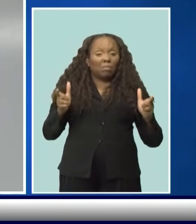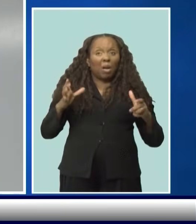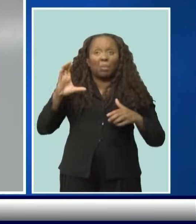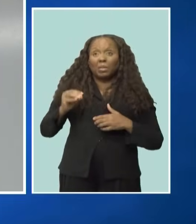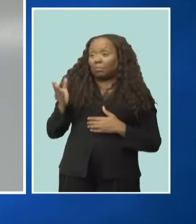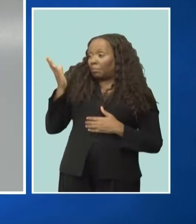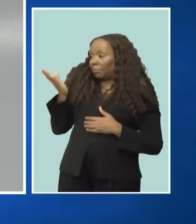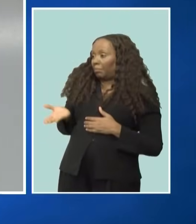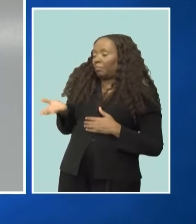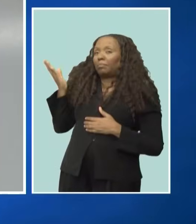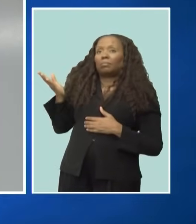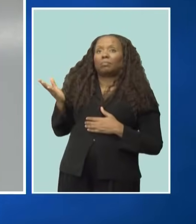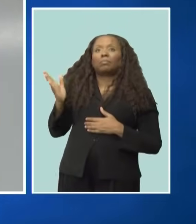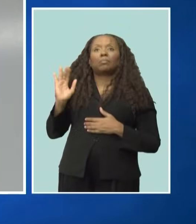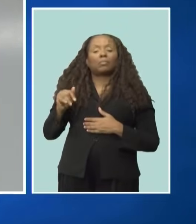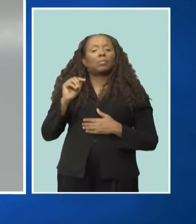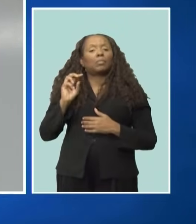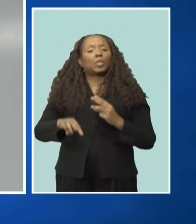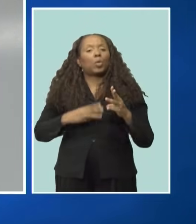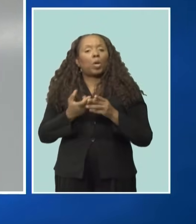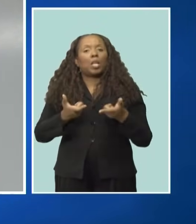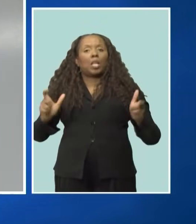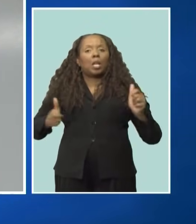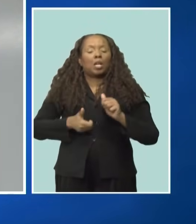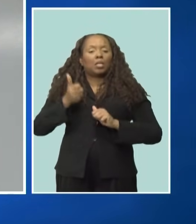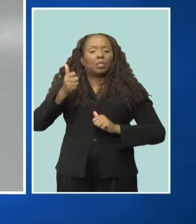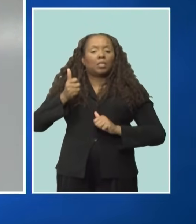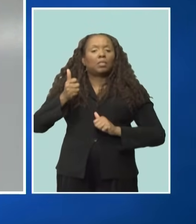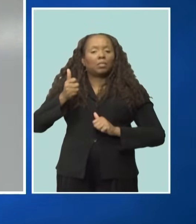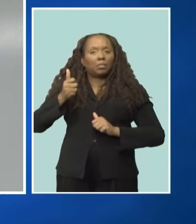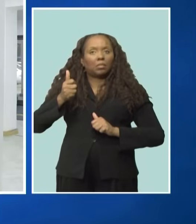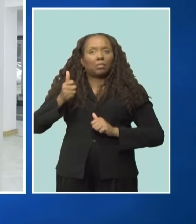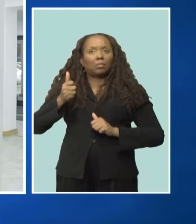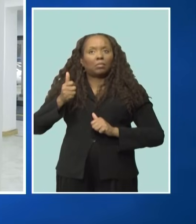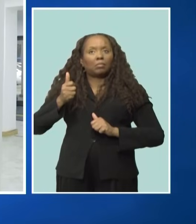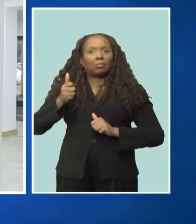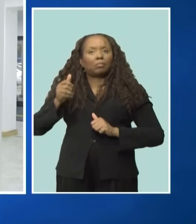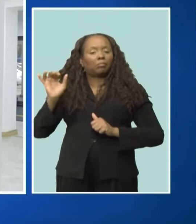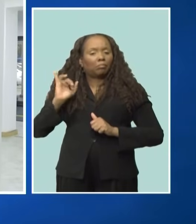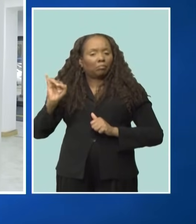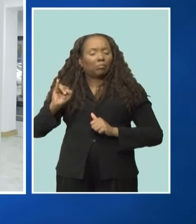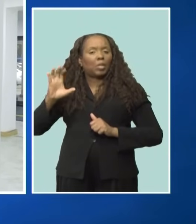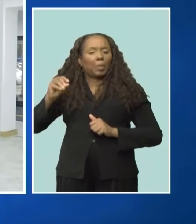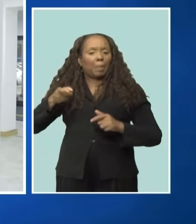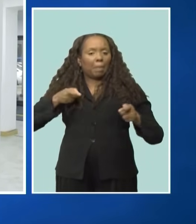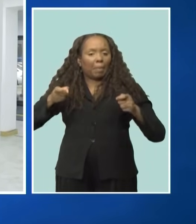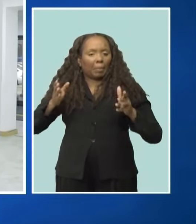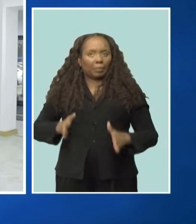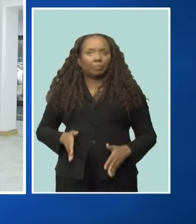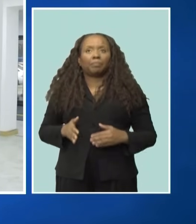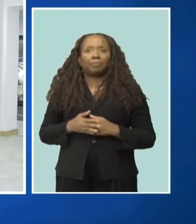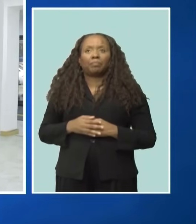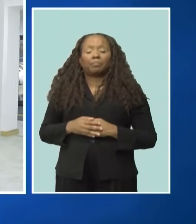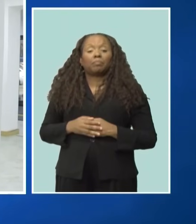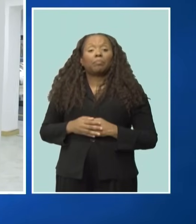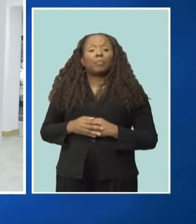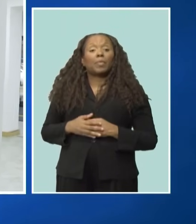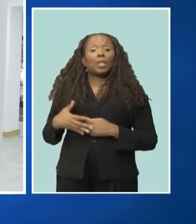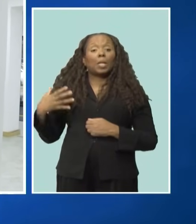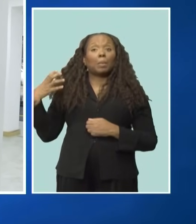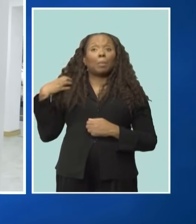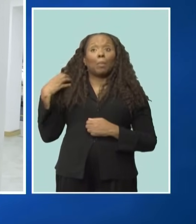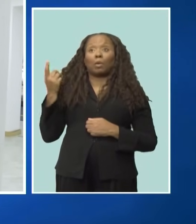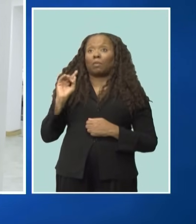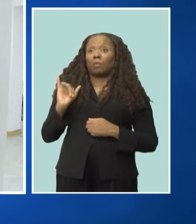Solutions is the world's largest independent insurance company manager. Chairman of SRS, Kurt Cyrus, says they